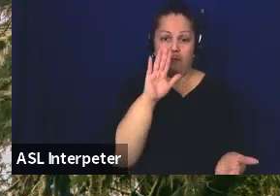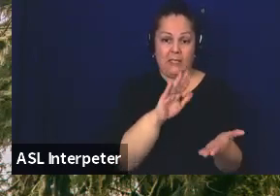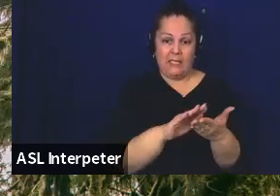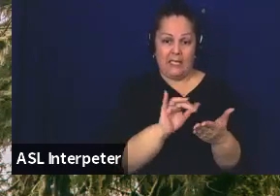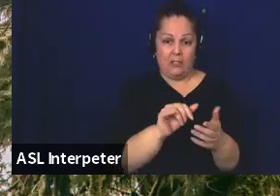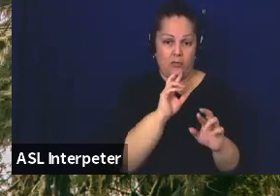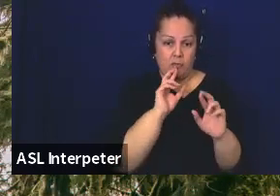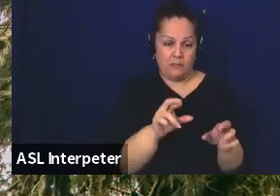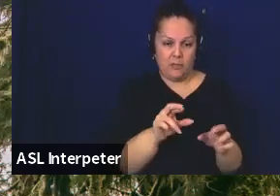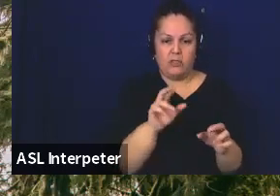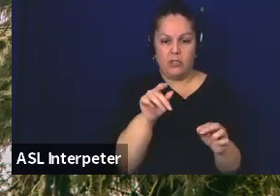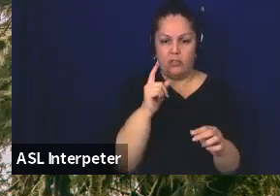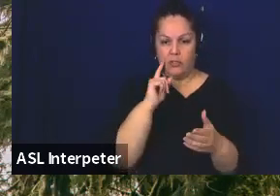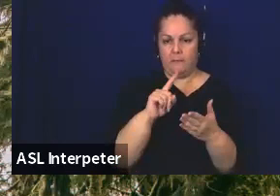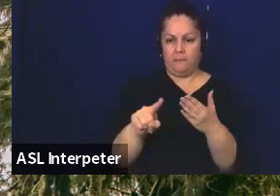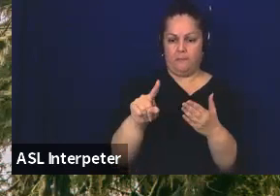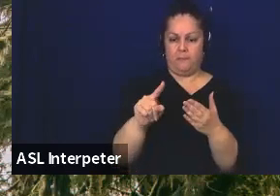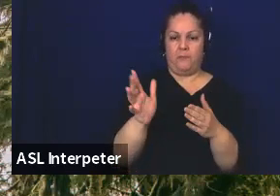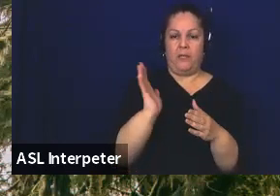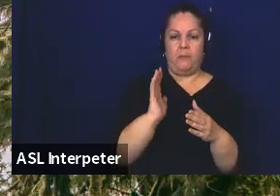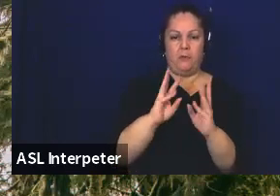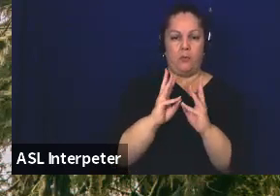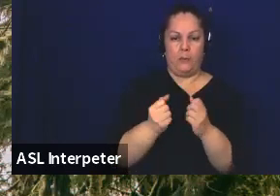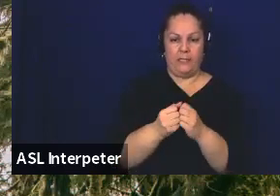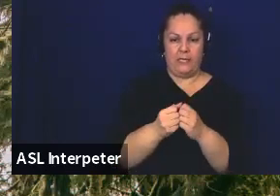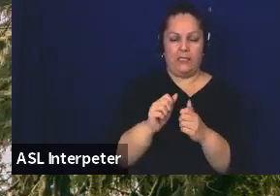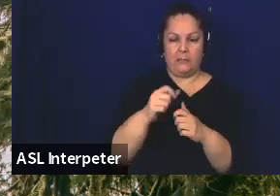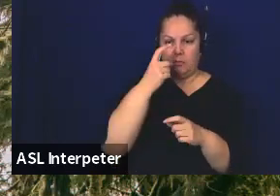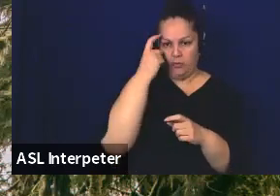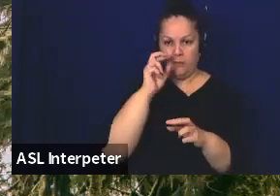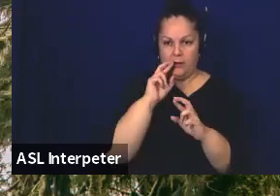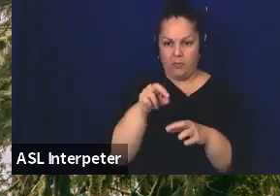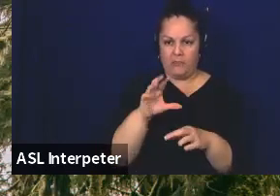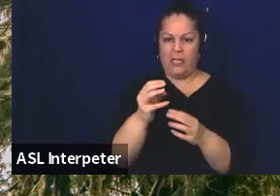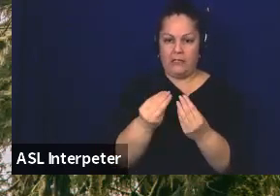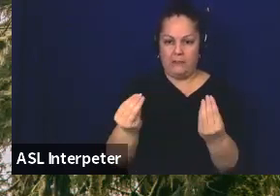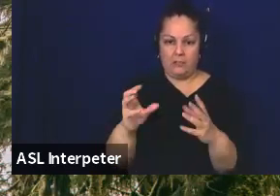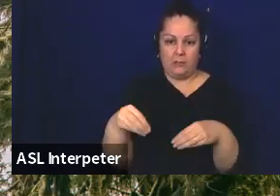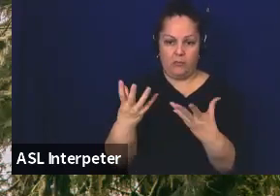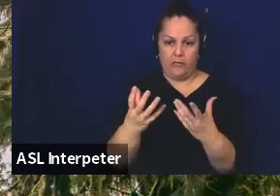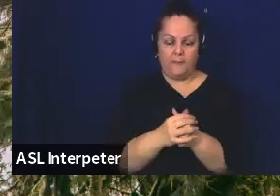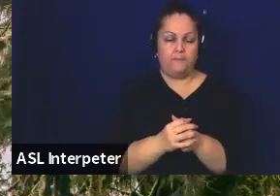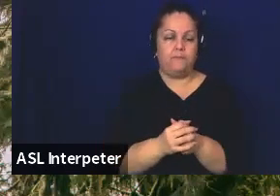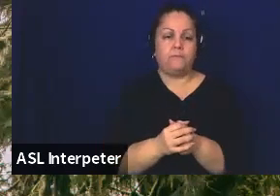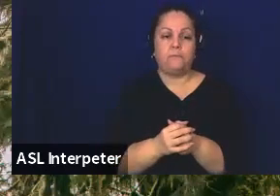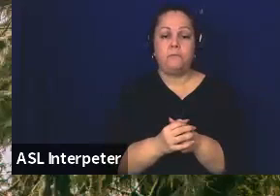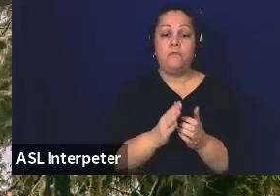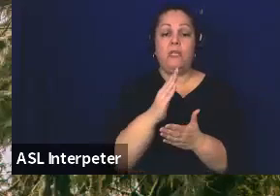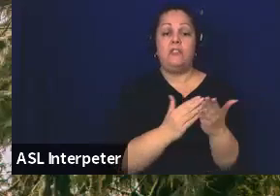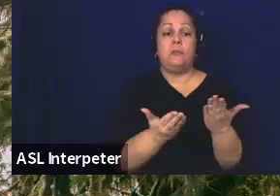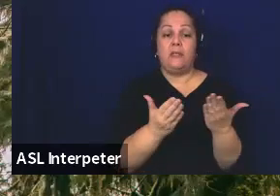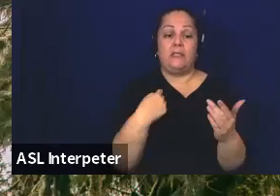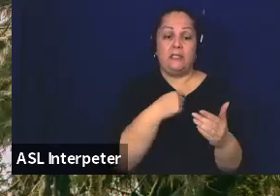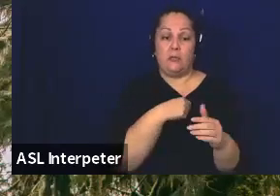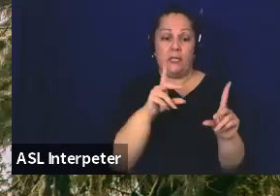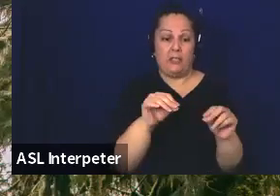responses, you can refer back to previous webinars on those trauma responses and the materials provided. But some of the things that we could do